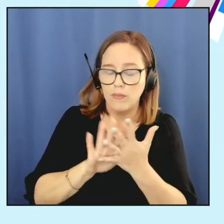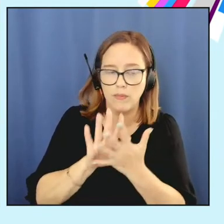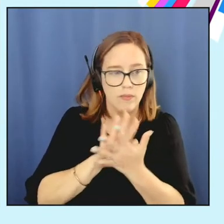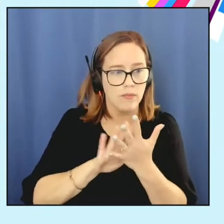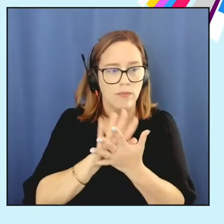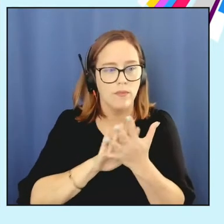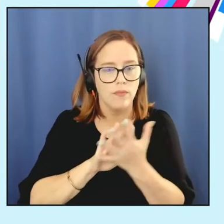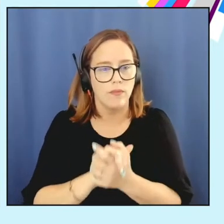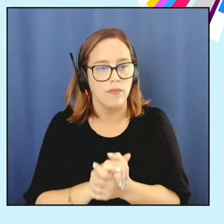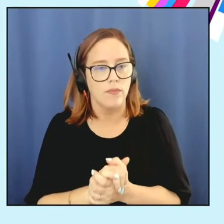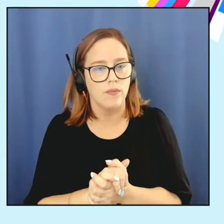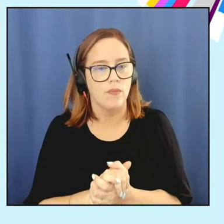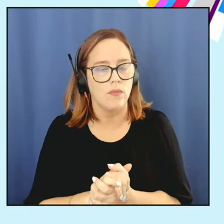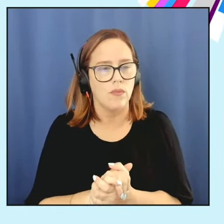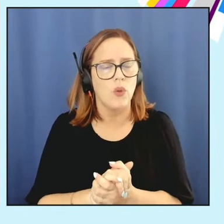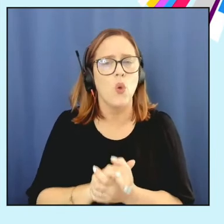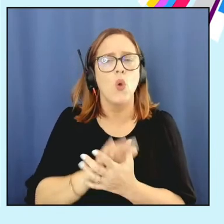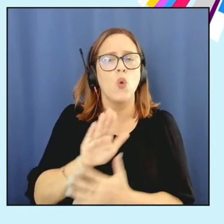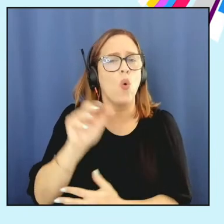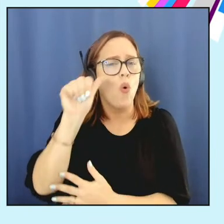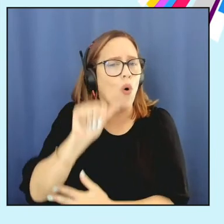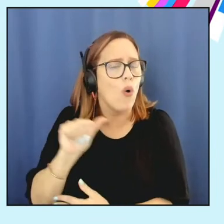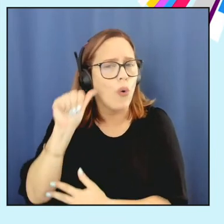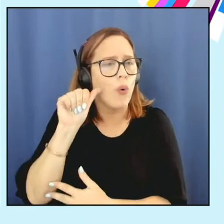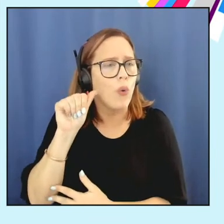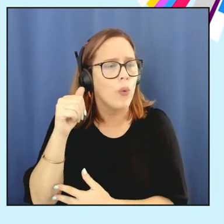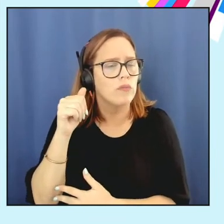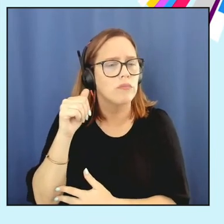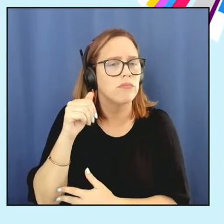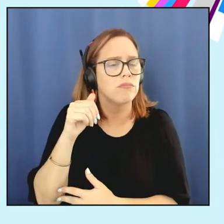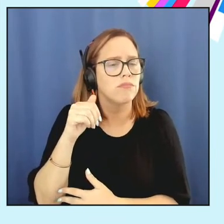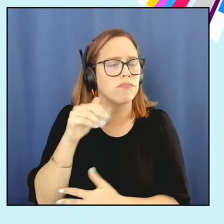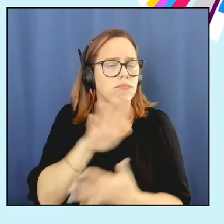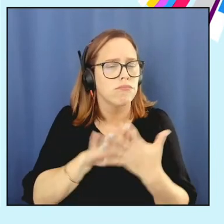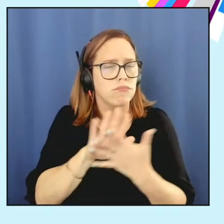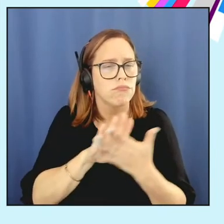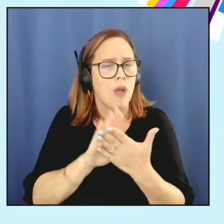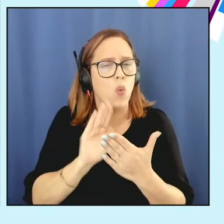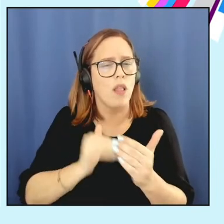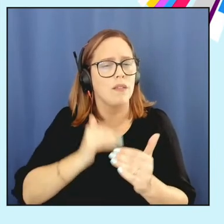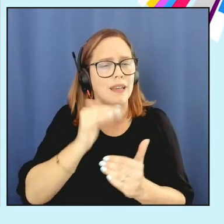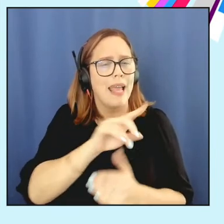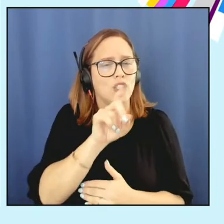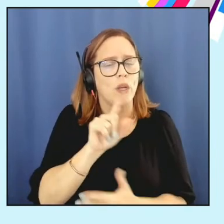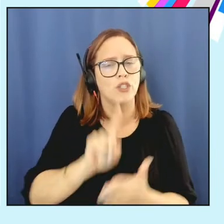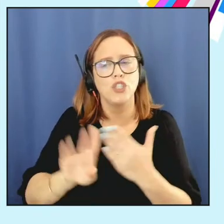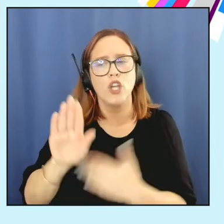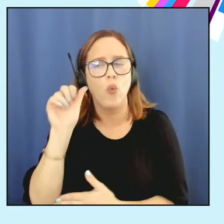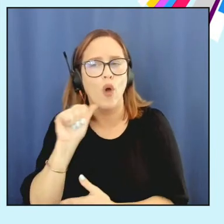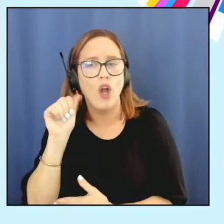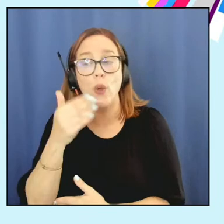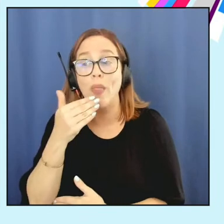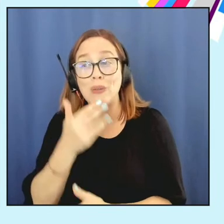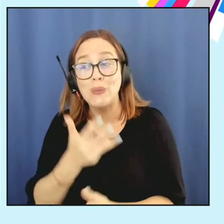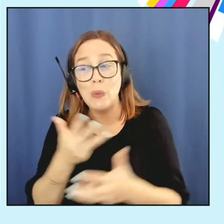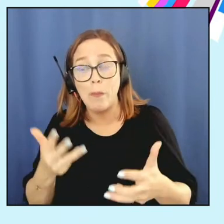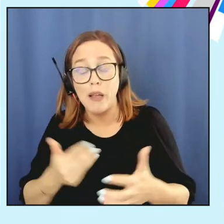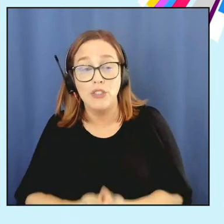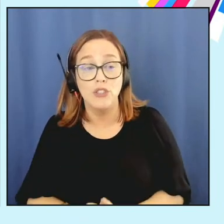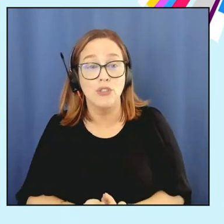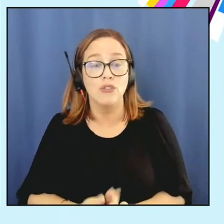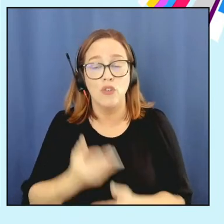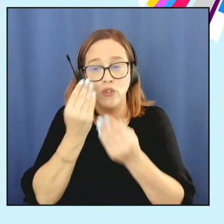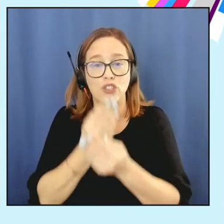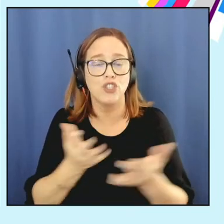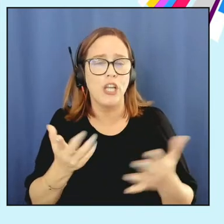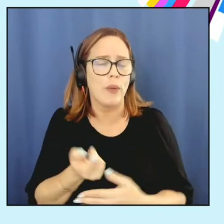No, it seems like you're cutting out a little bit. So let me move on to the next question and we'll check your audio. Thank you, though, so much for sharing a little bit about